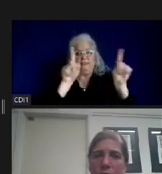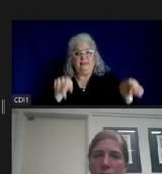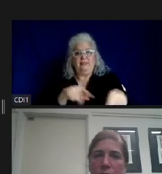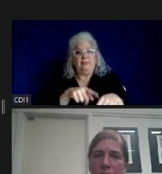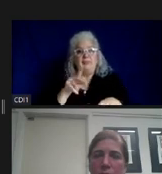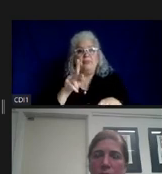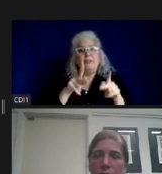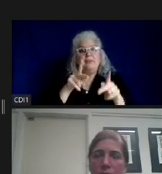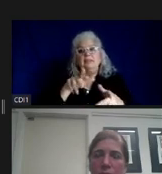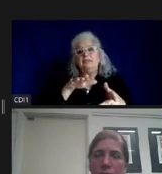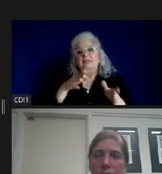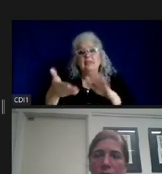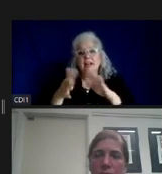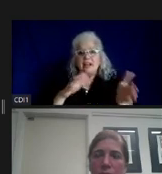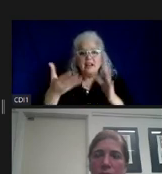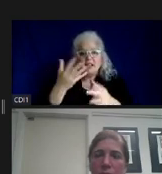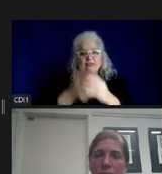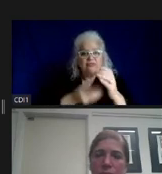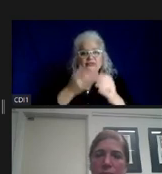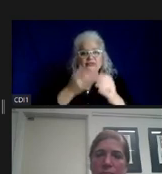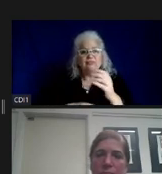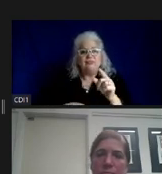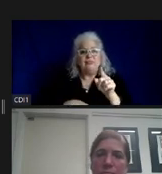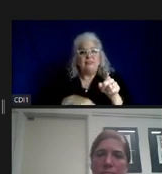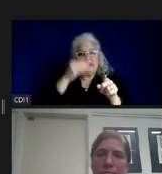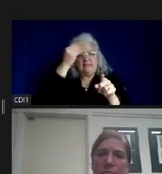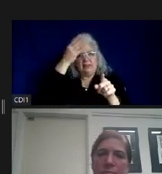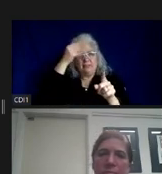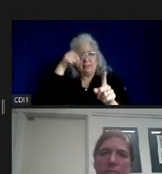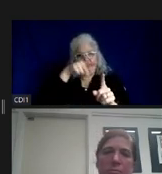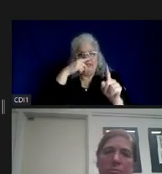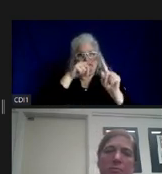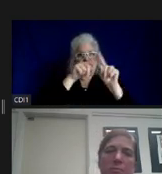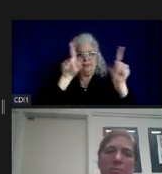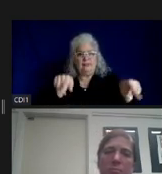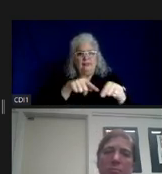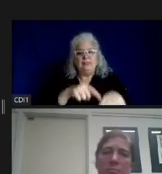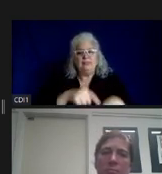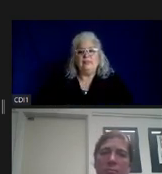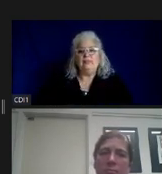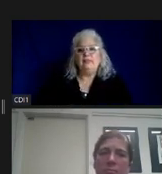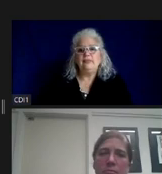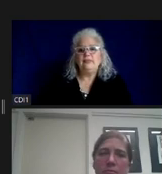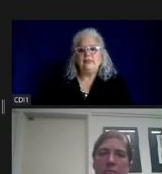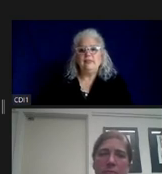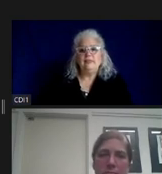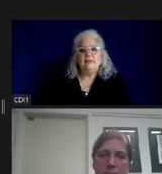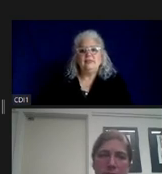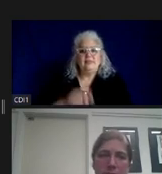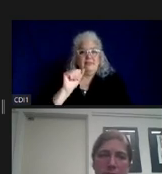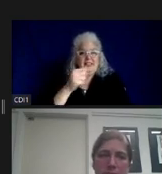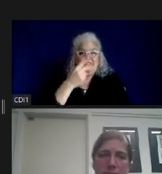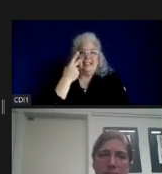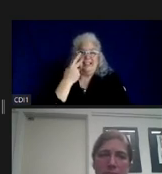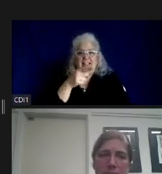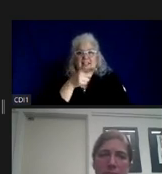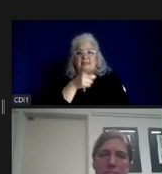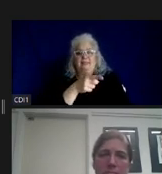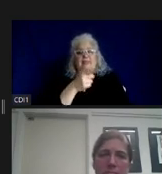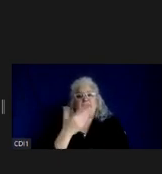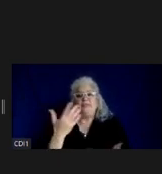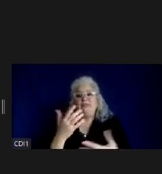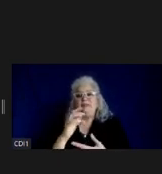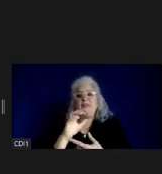technical here, it's pretty clear that we use something called case fatality rate. So essentially, those that